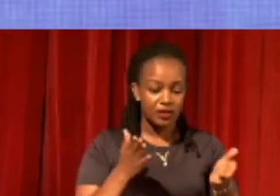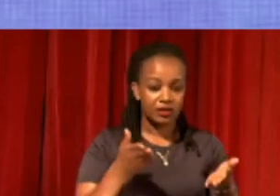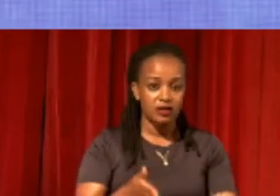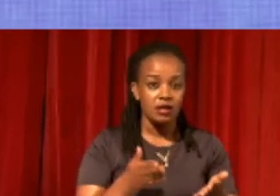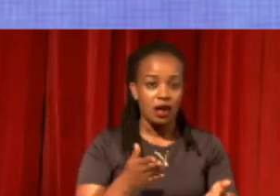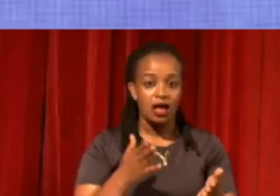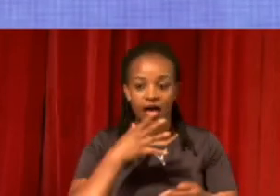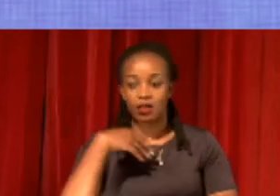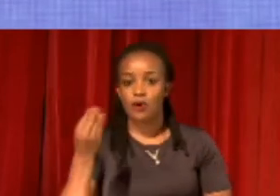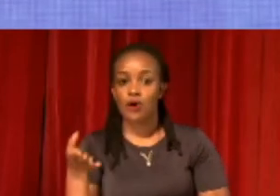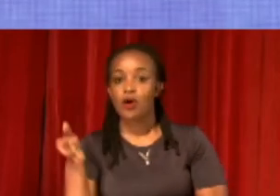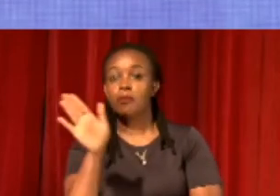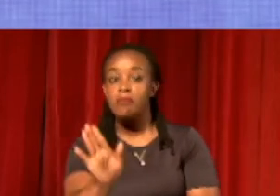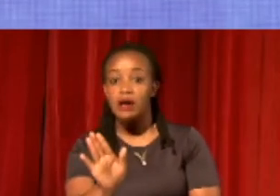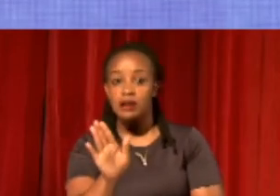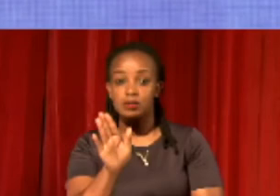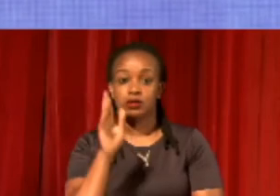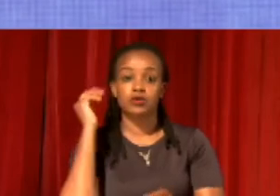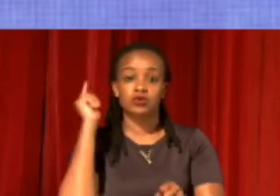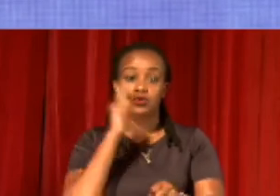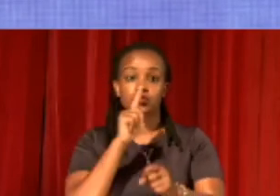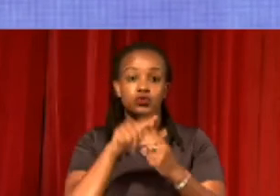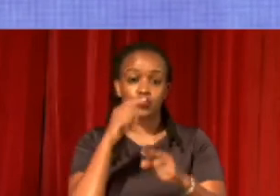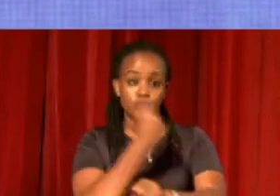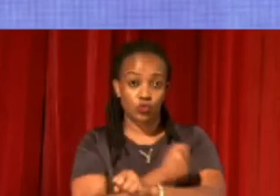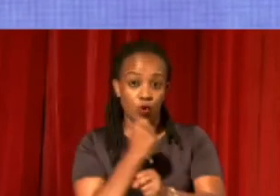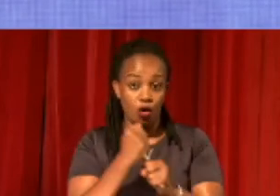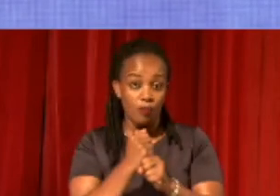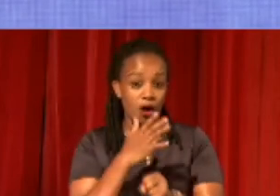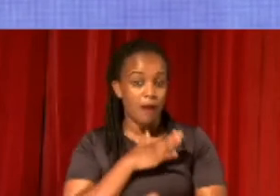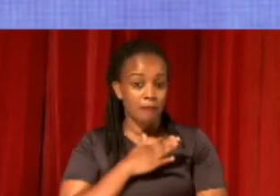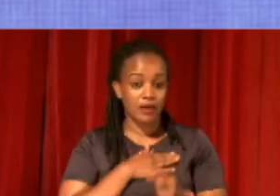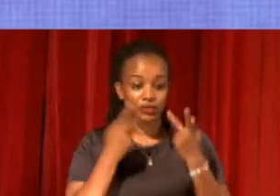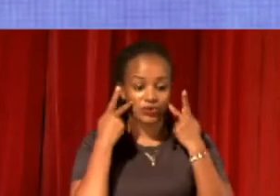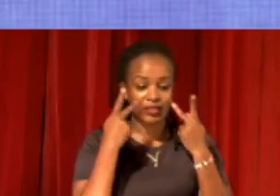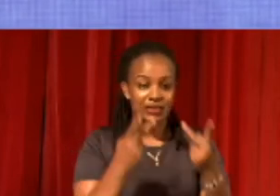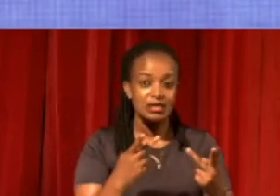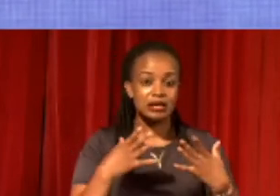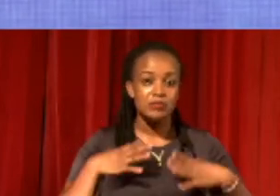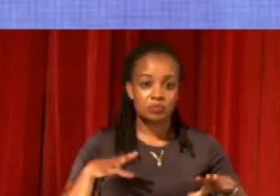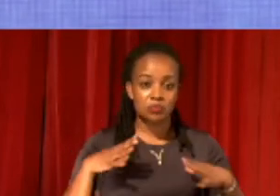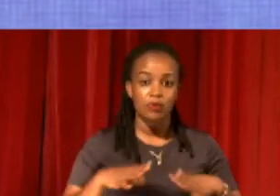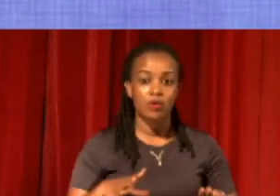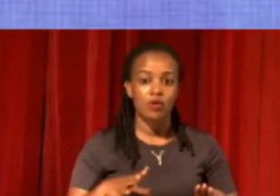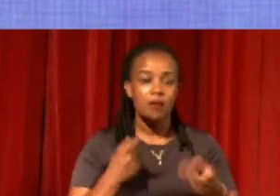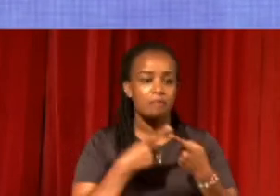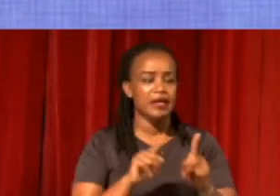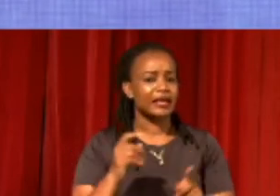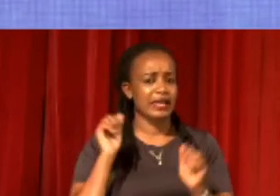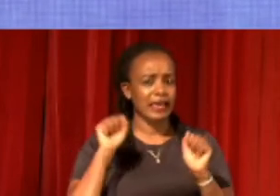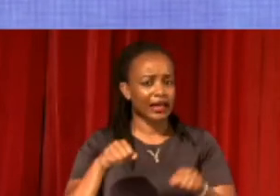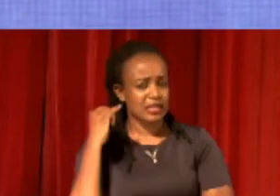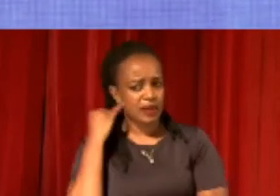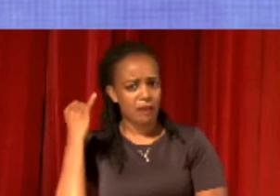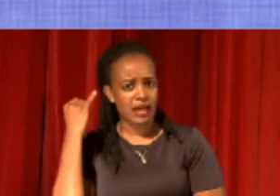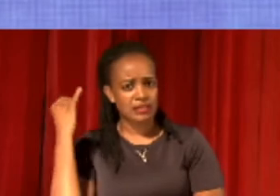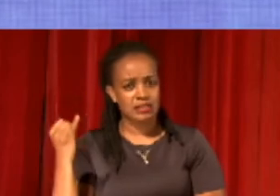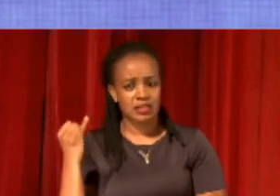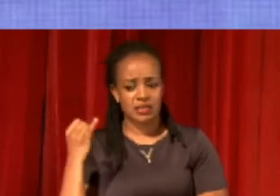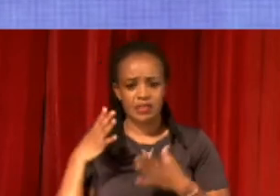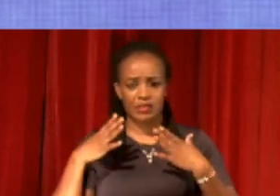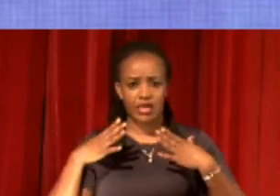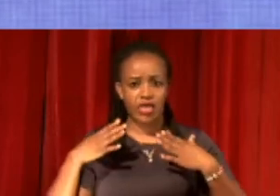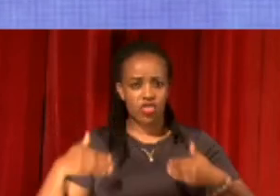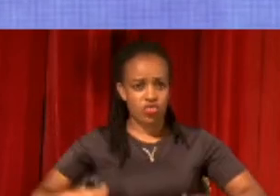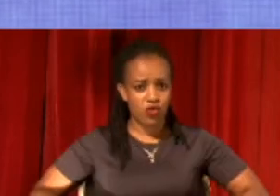kliniki yangu kaa kuna watu because that's where we are right now. I can imagine the upcoming artists, the artists who